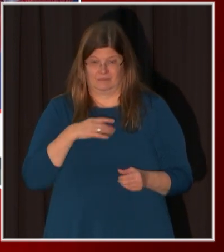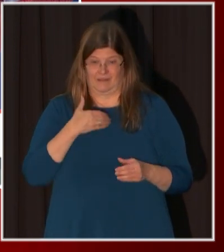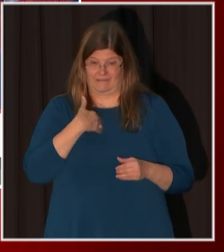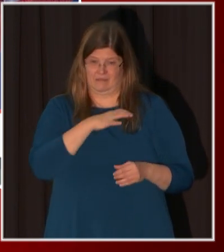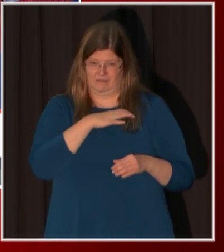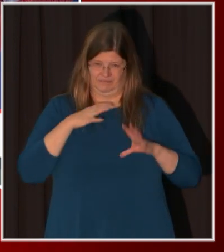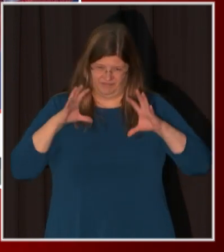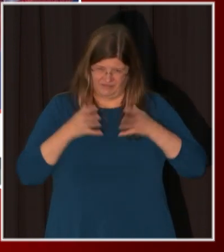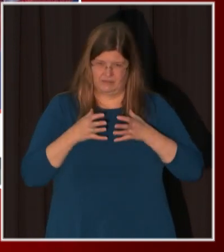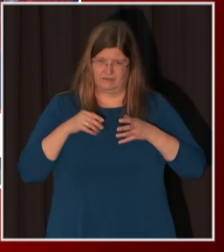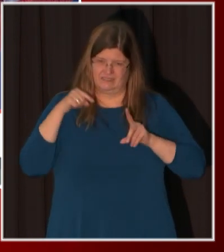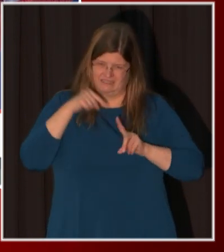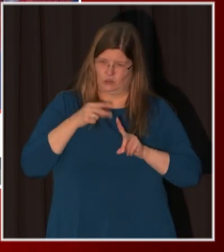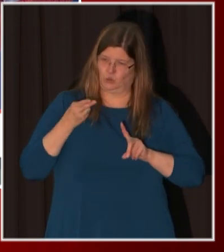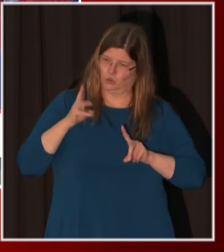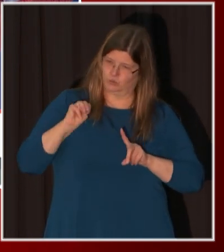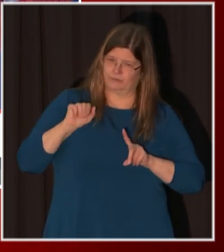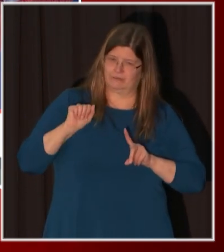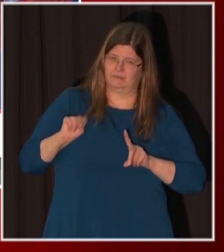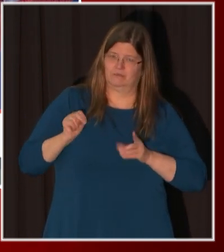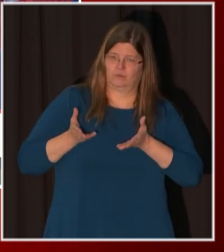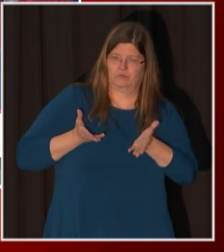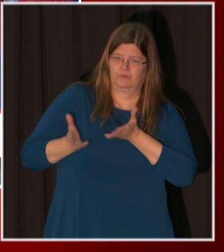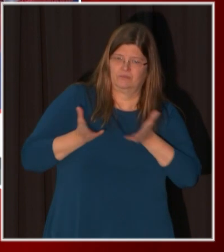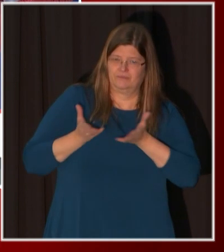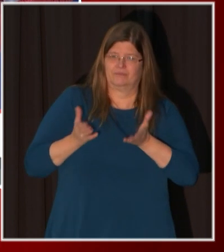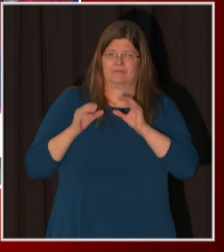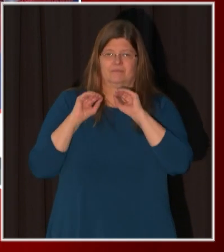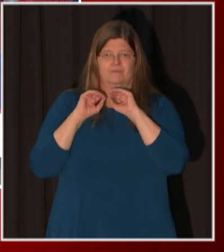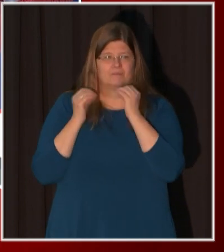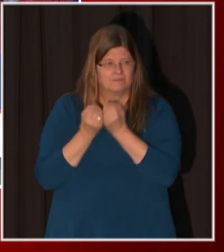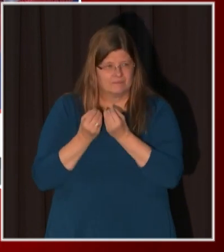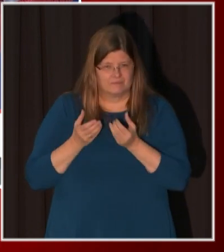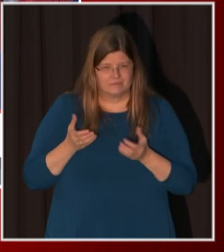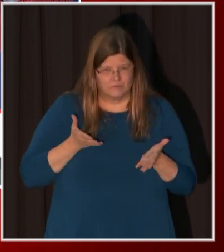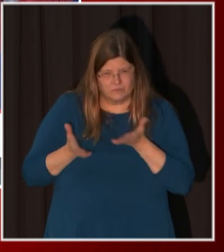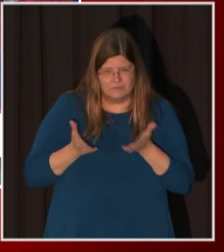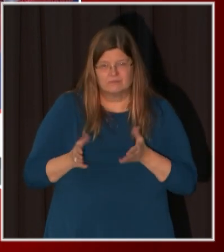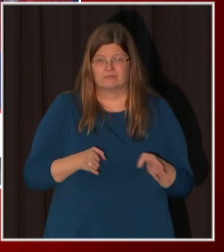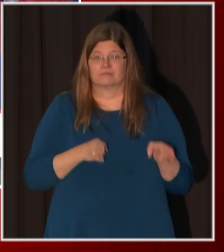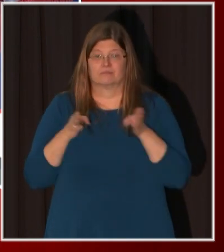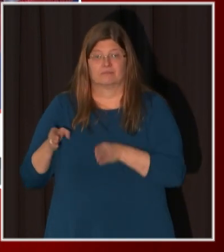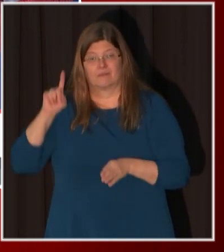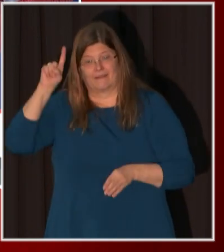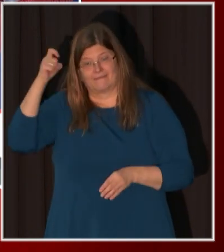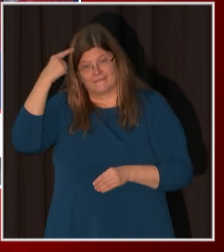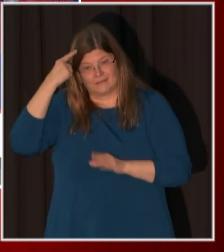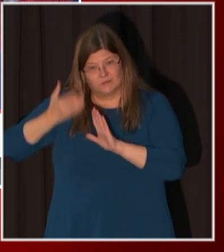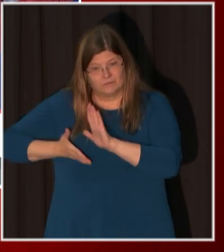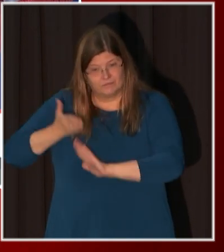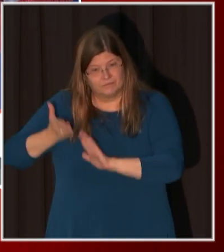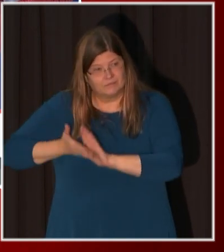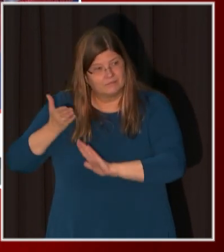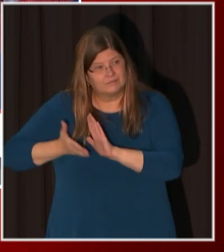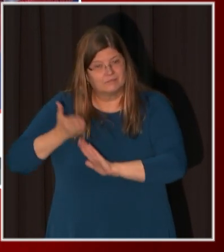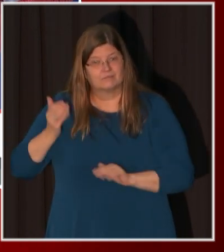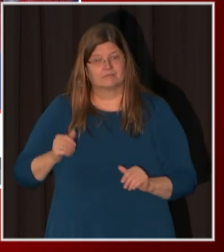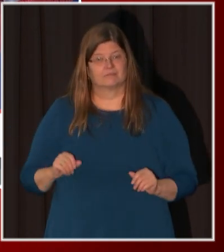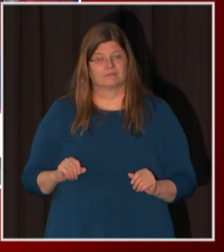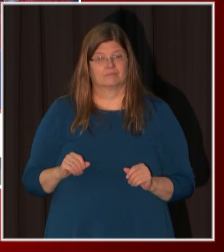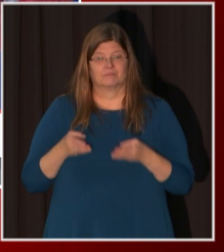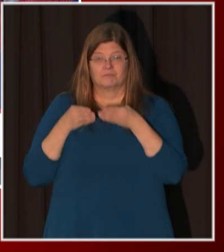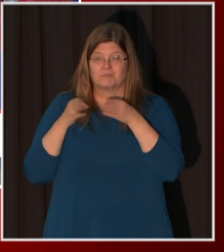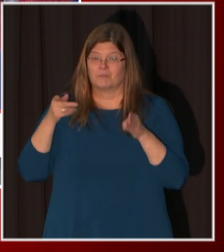human services and social services and health, another on government operations, public safety, and criminal justice. So we